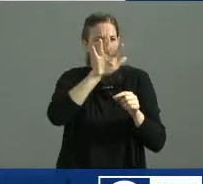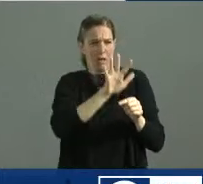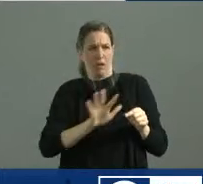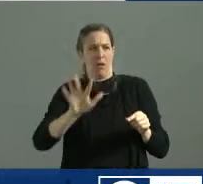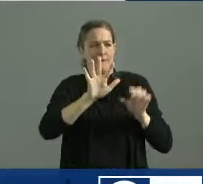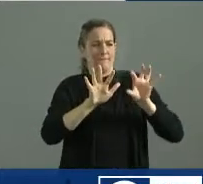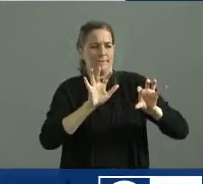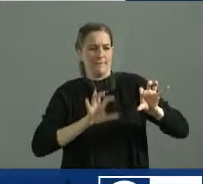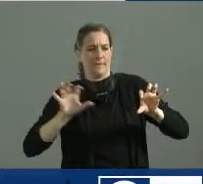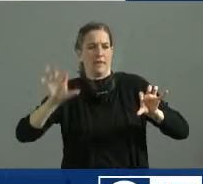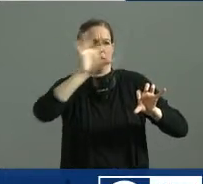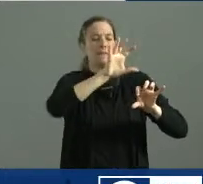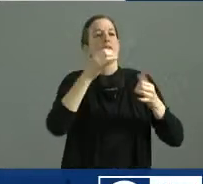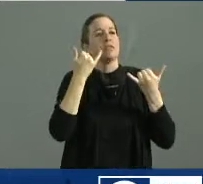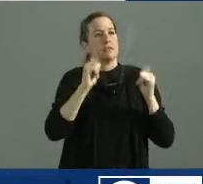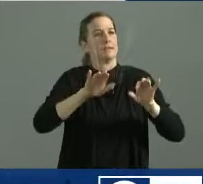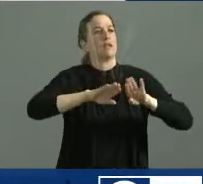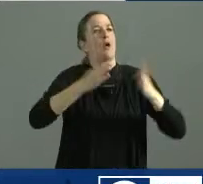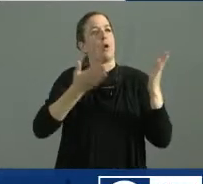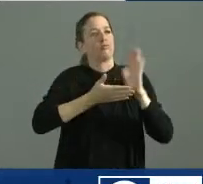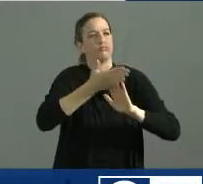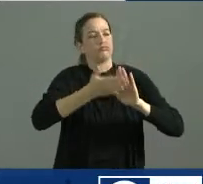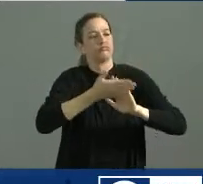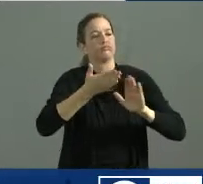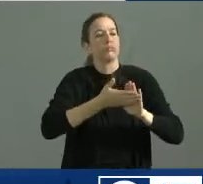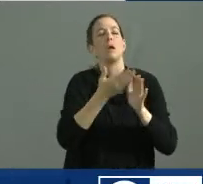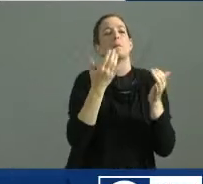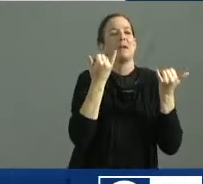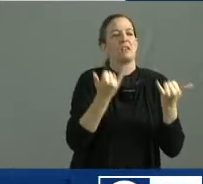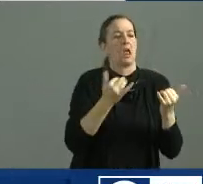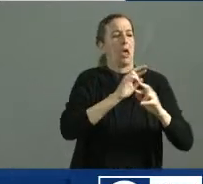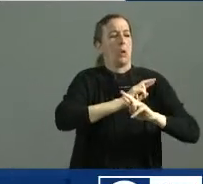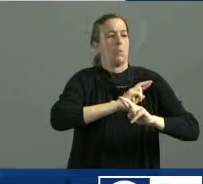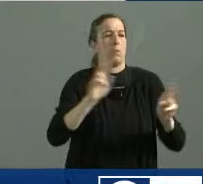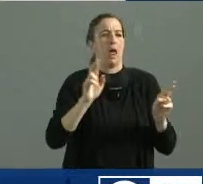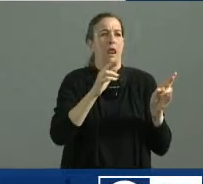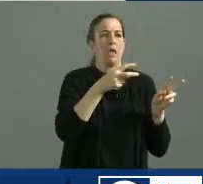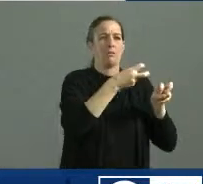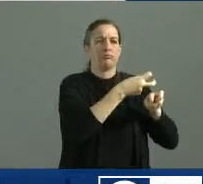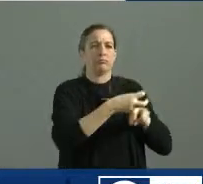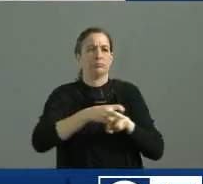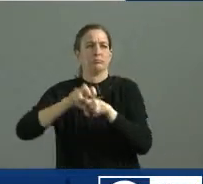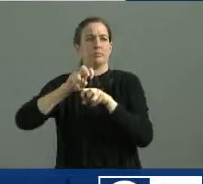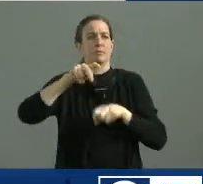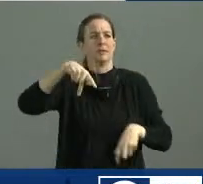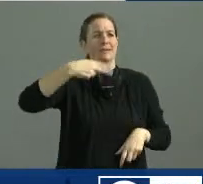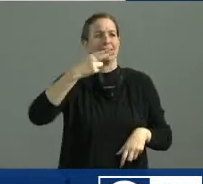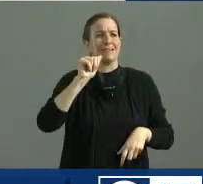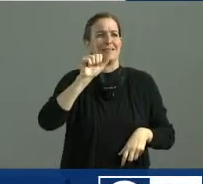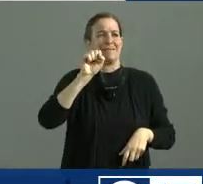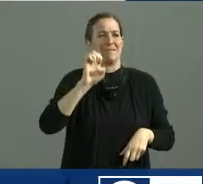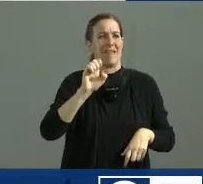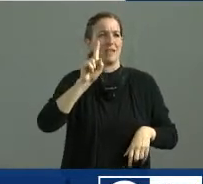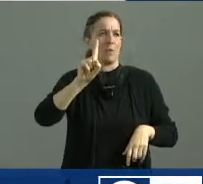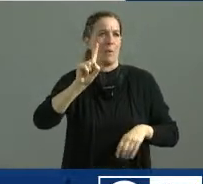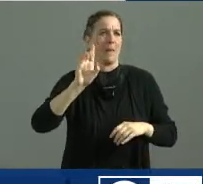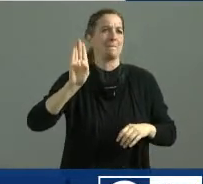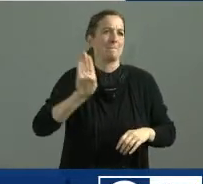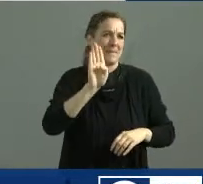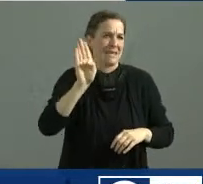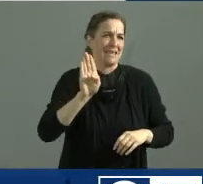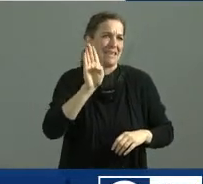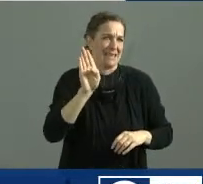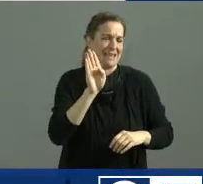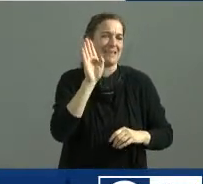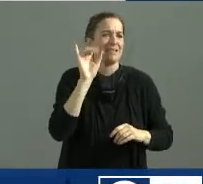continue finishing the 1A and move into the 1B. And so our site is just complementary to that, but